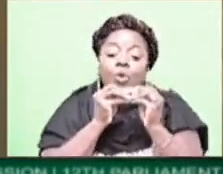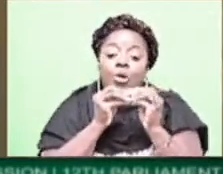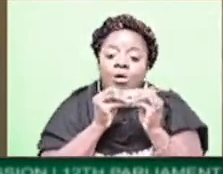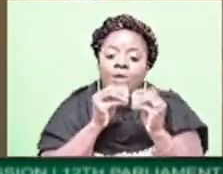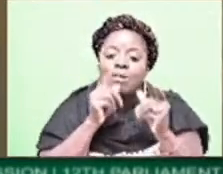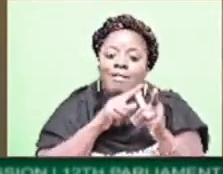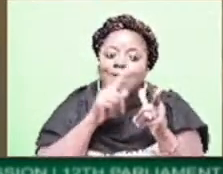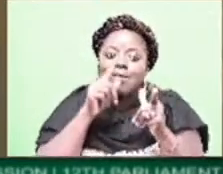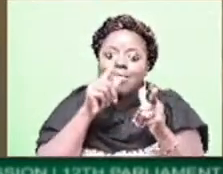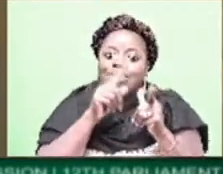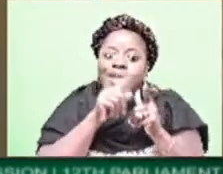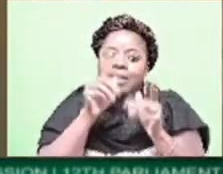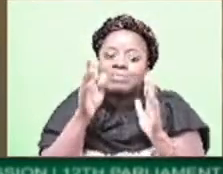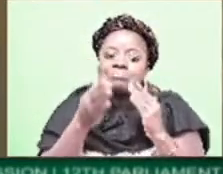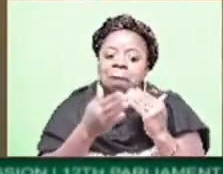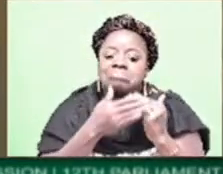higher.